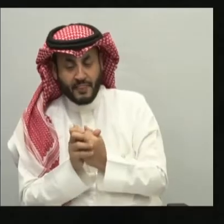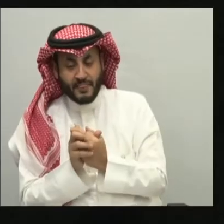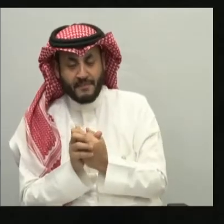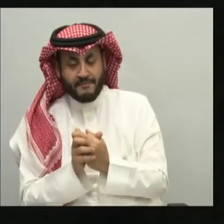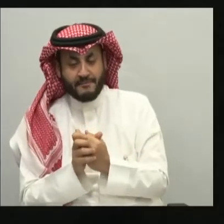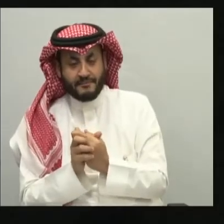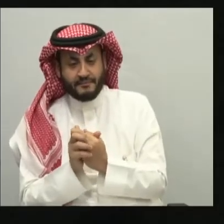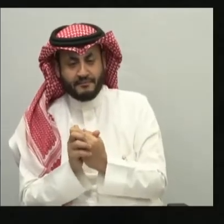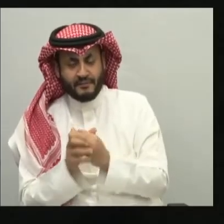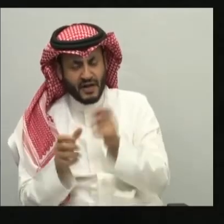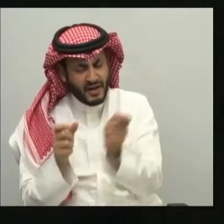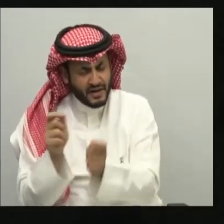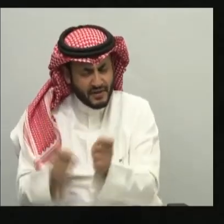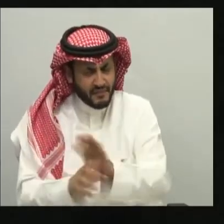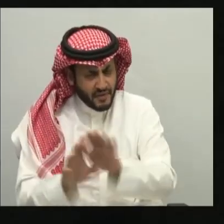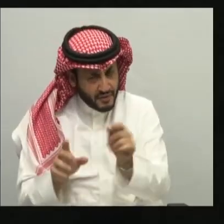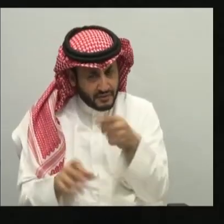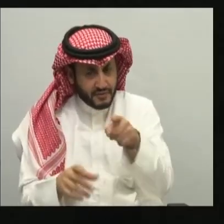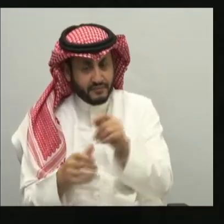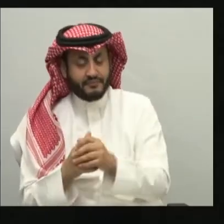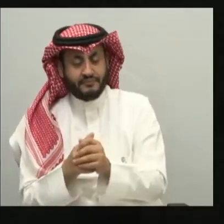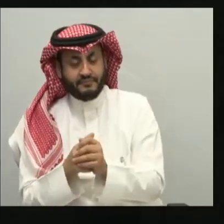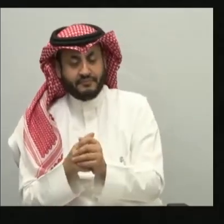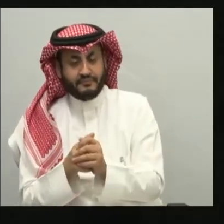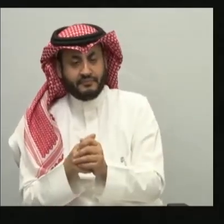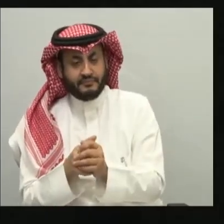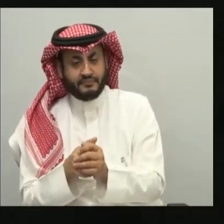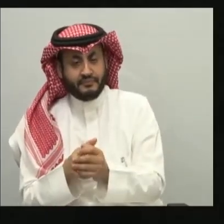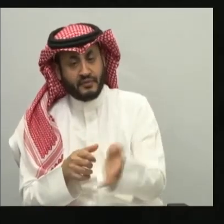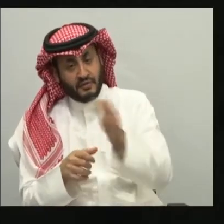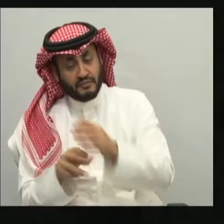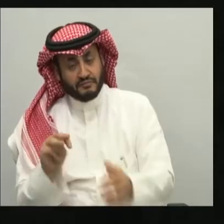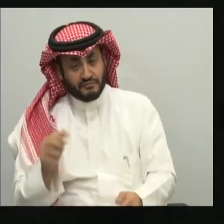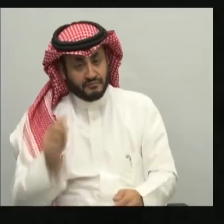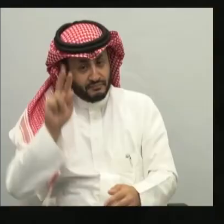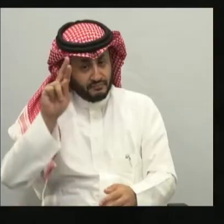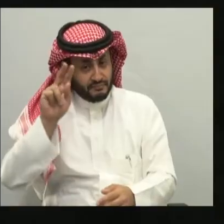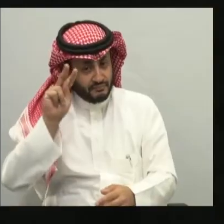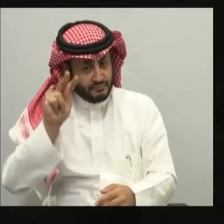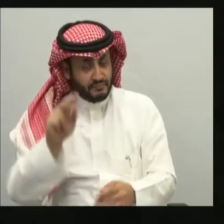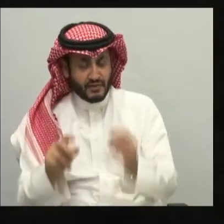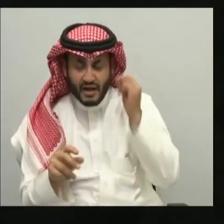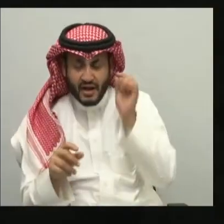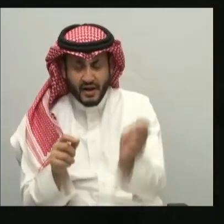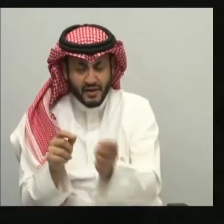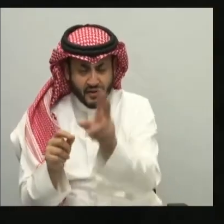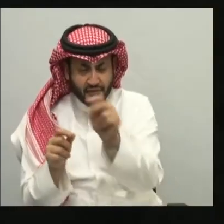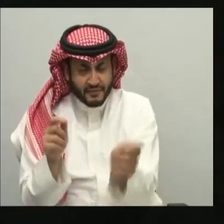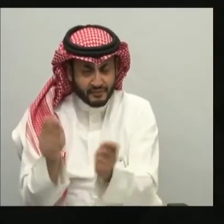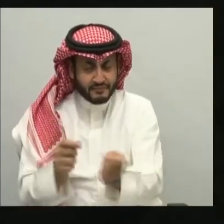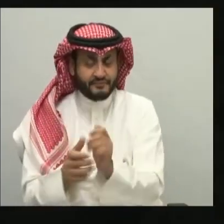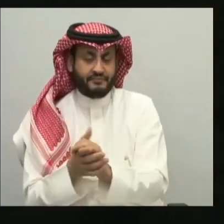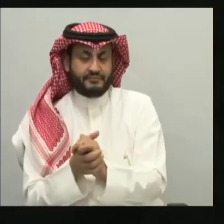the information about Adnan. Now let's listen to the other person, Mark, and this time, as we did, you try